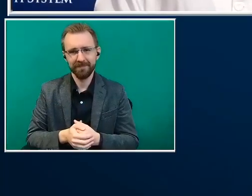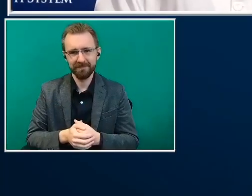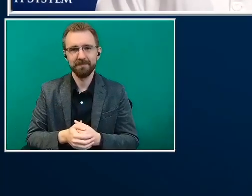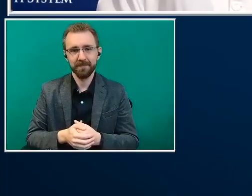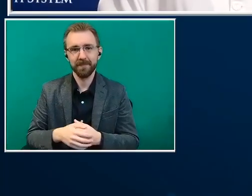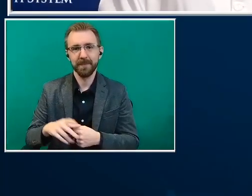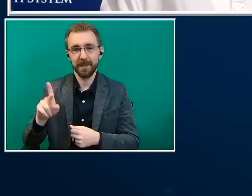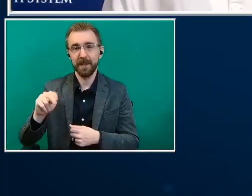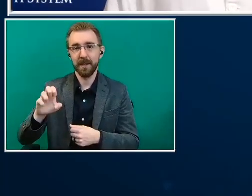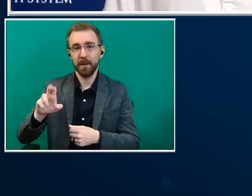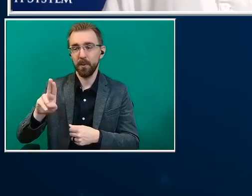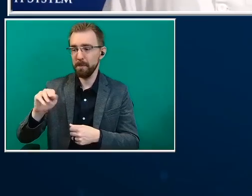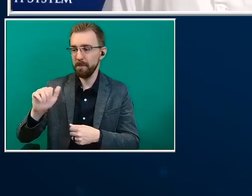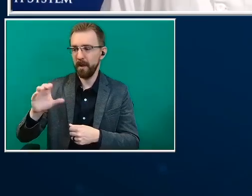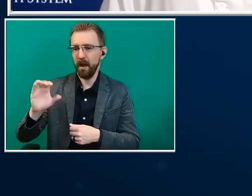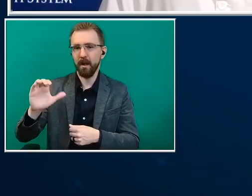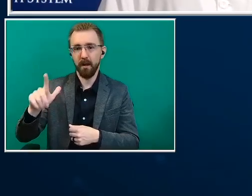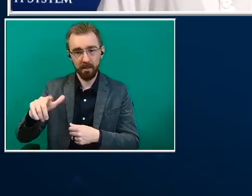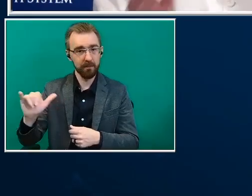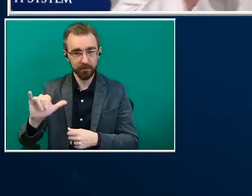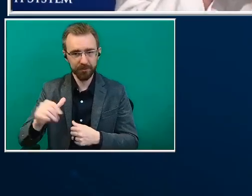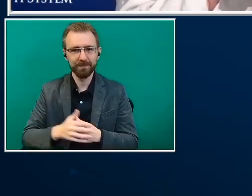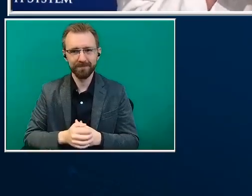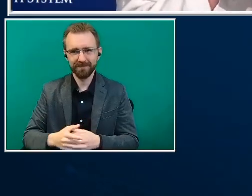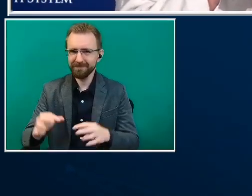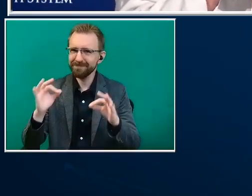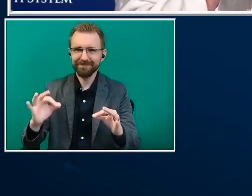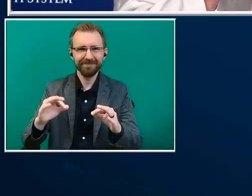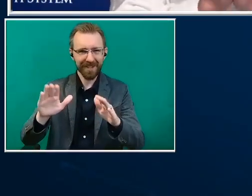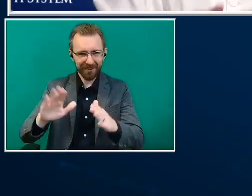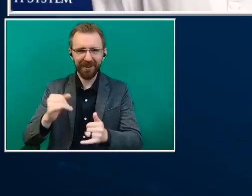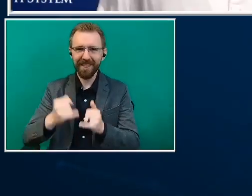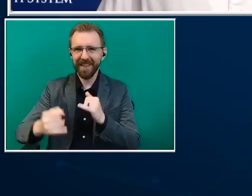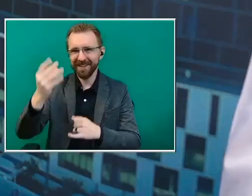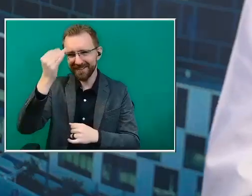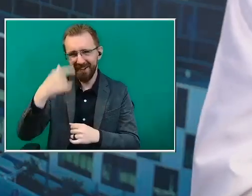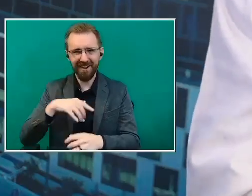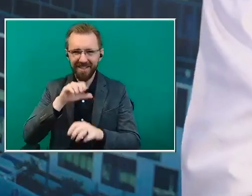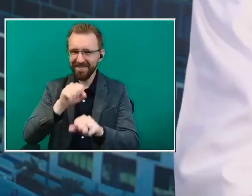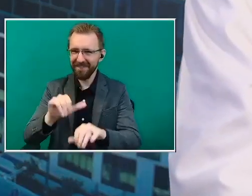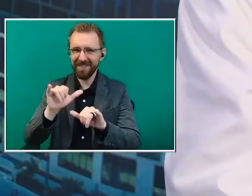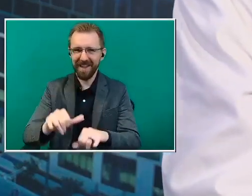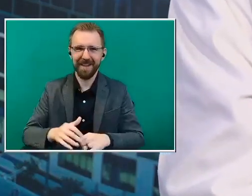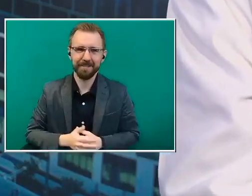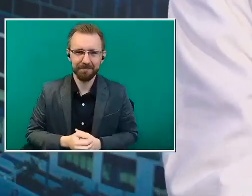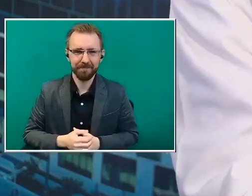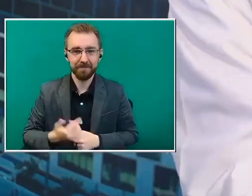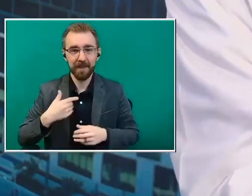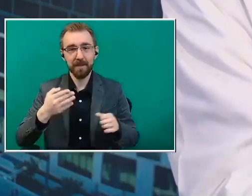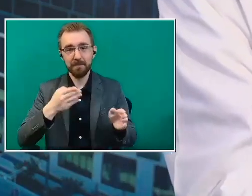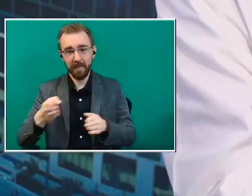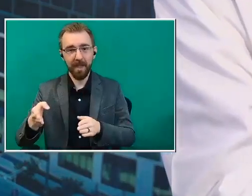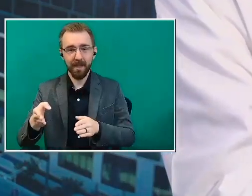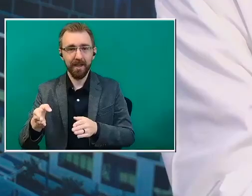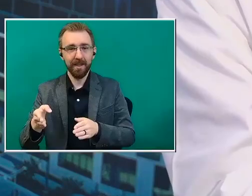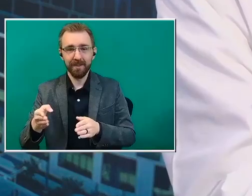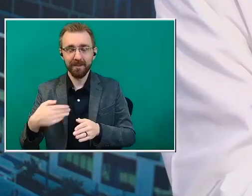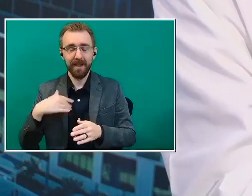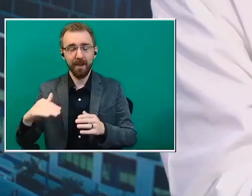pneumococcal, absolutely. So, excellent final thought, Hawkeye. I love that one. Hey, I was going to make this other comment. You know, I grew up as a Mizzou